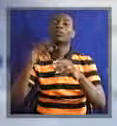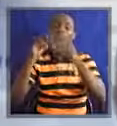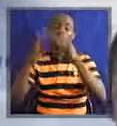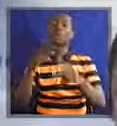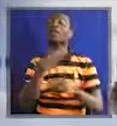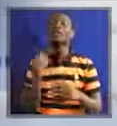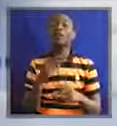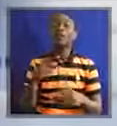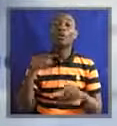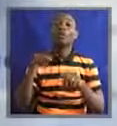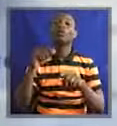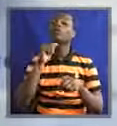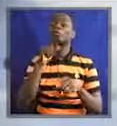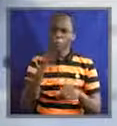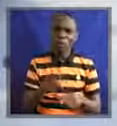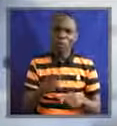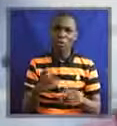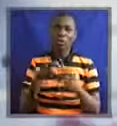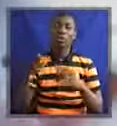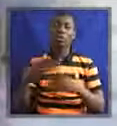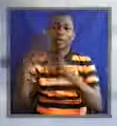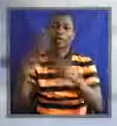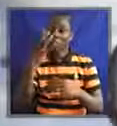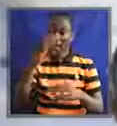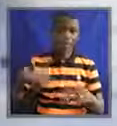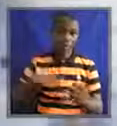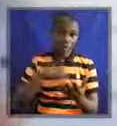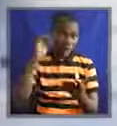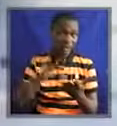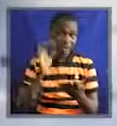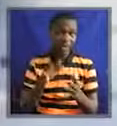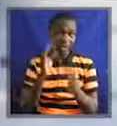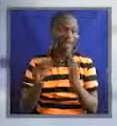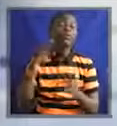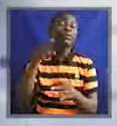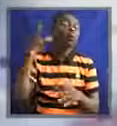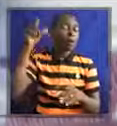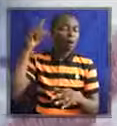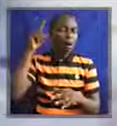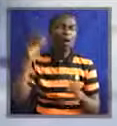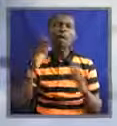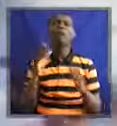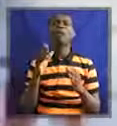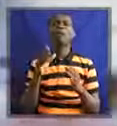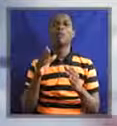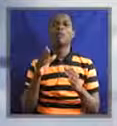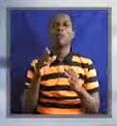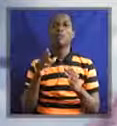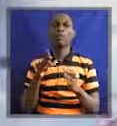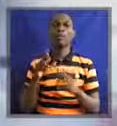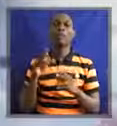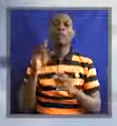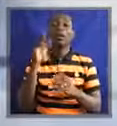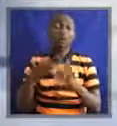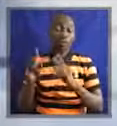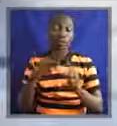ho ahoni no a enye no kra enti generational curse ya me no ebesua ho ade se utie ensemwa ewo mu ni adene